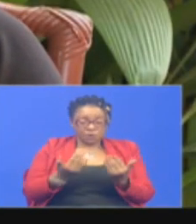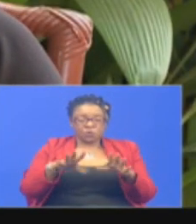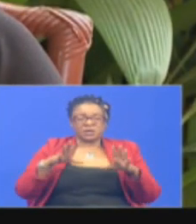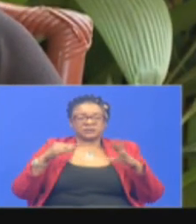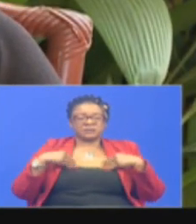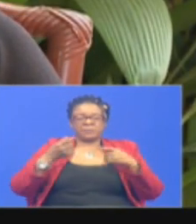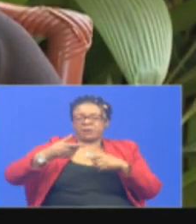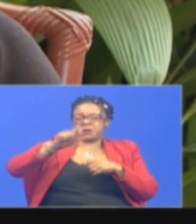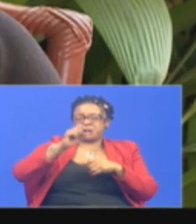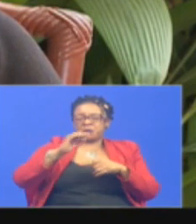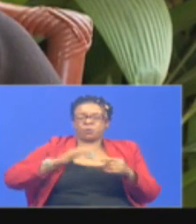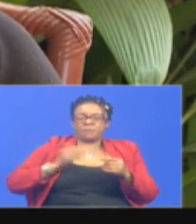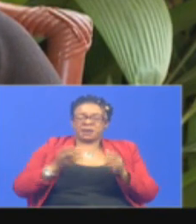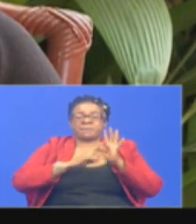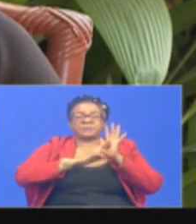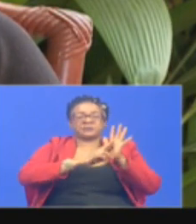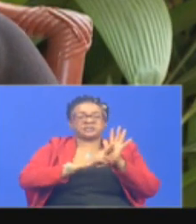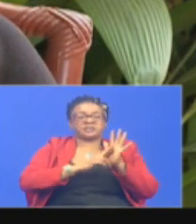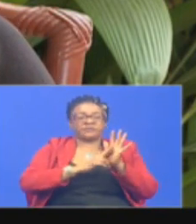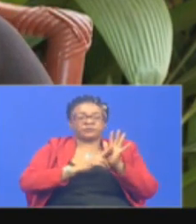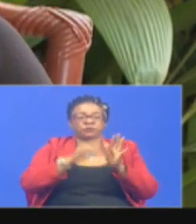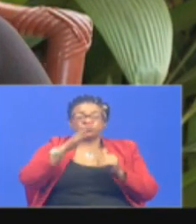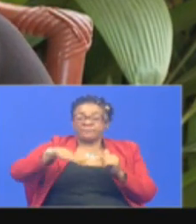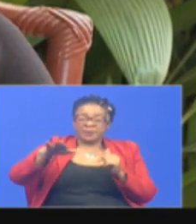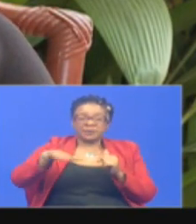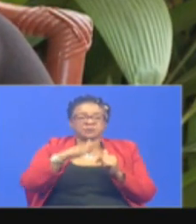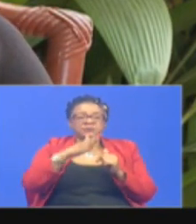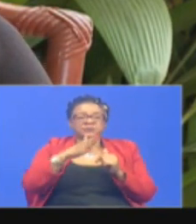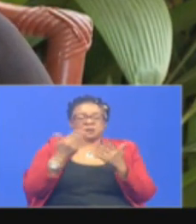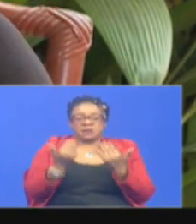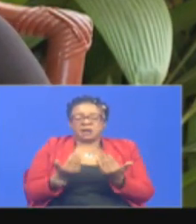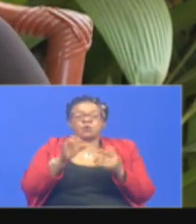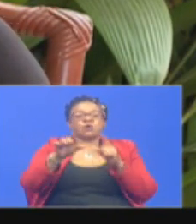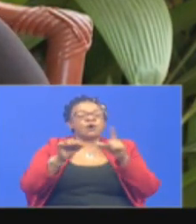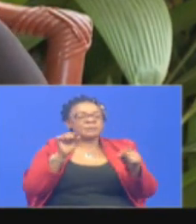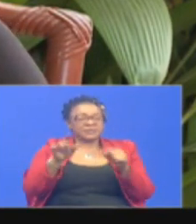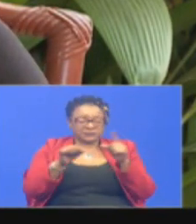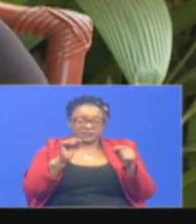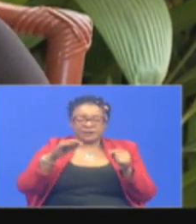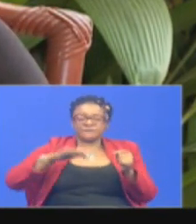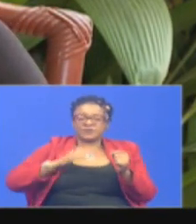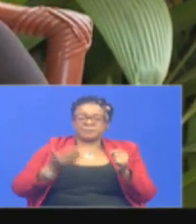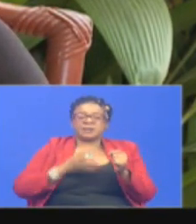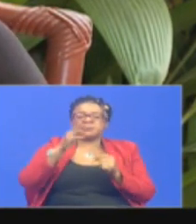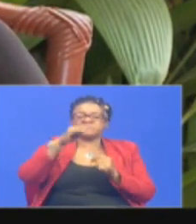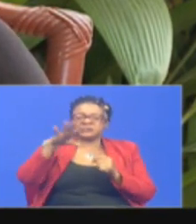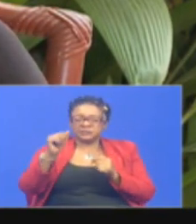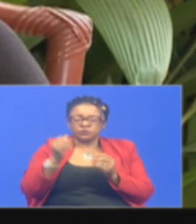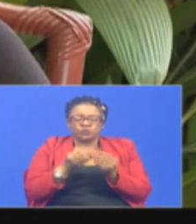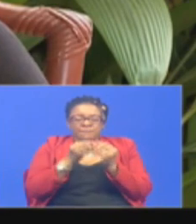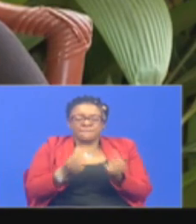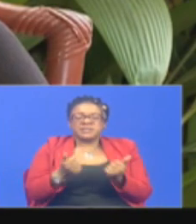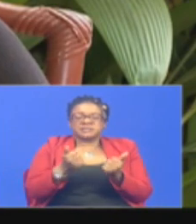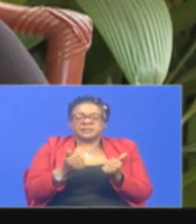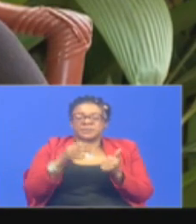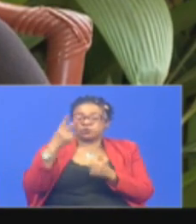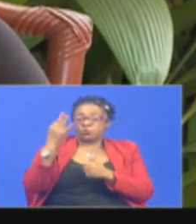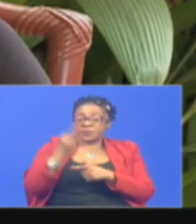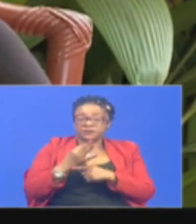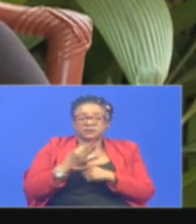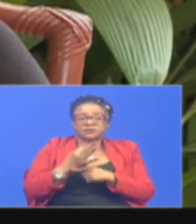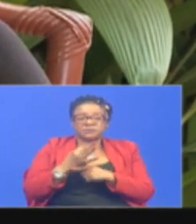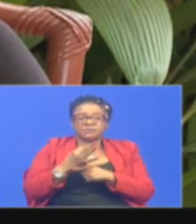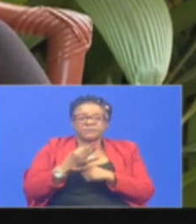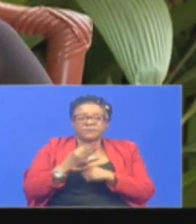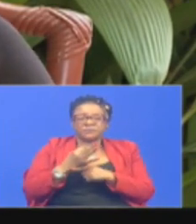women representatives to parliament and now nominating female MCAs to meet the minimum two-thirds is a